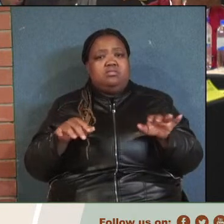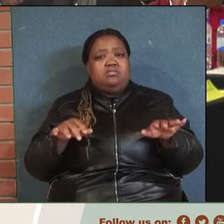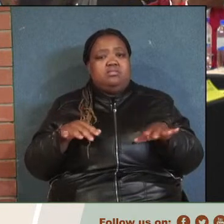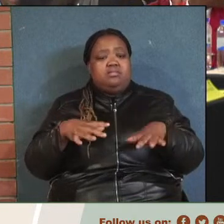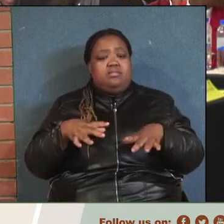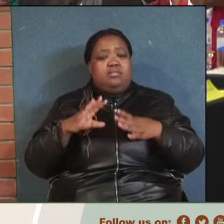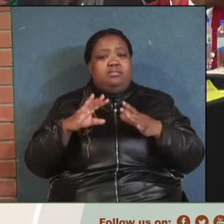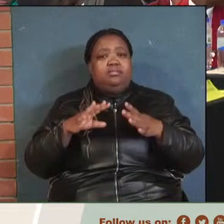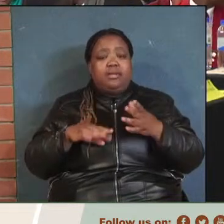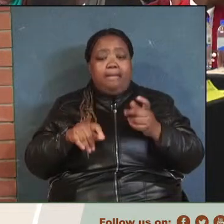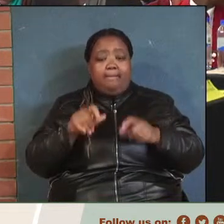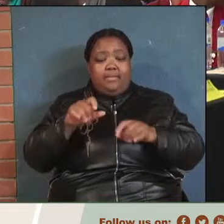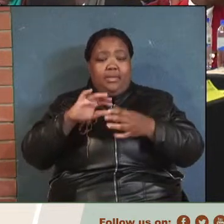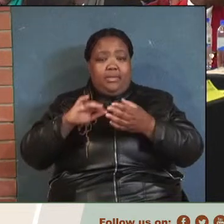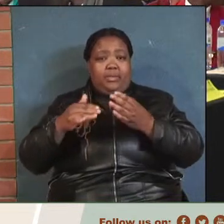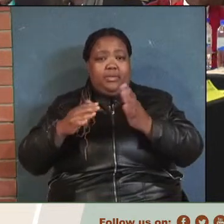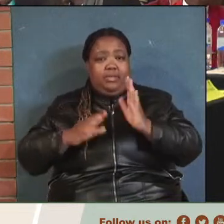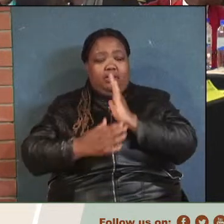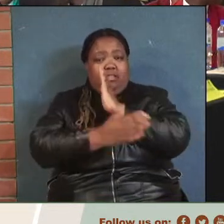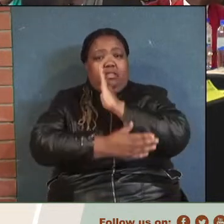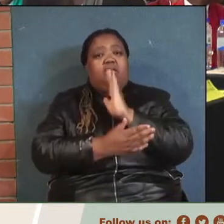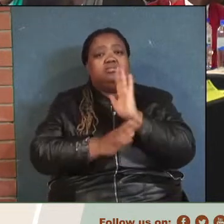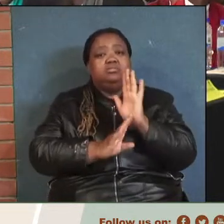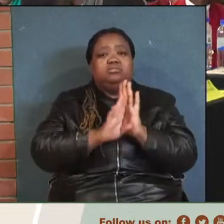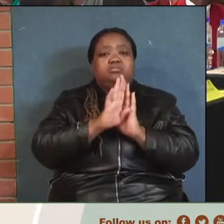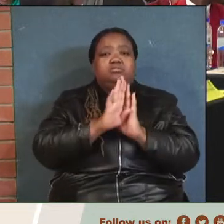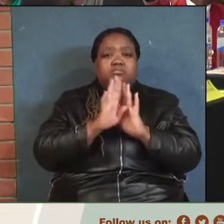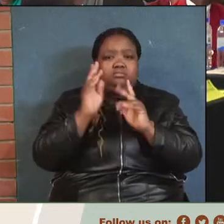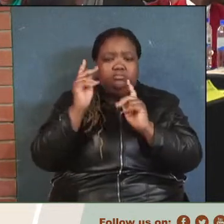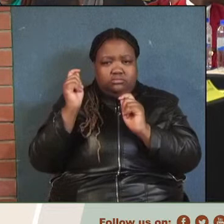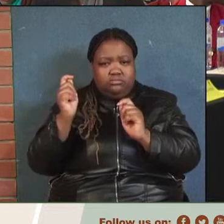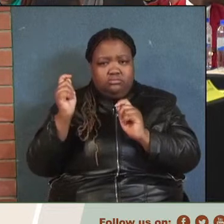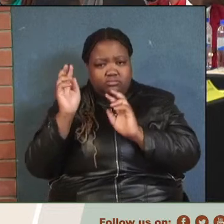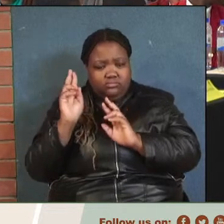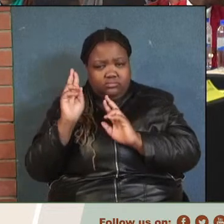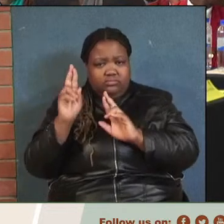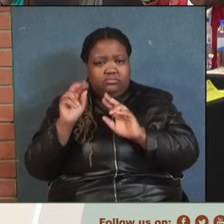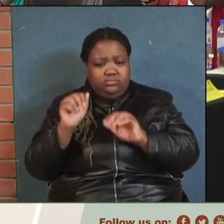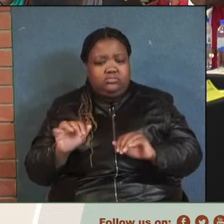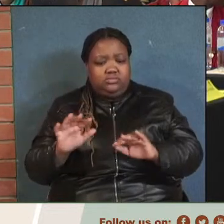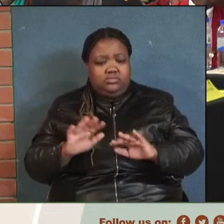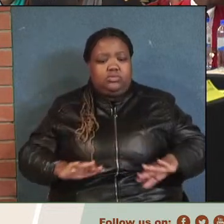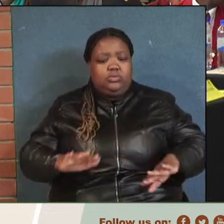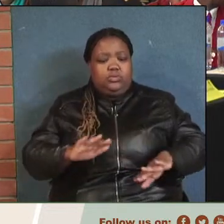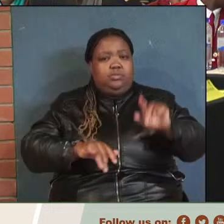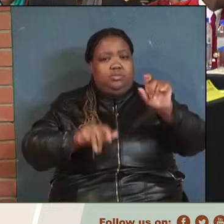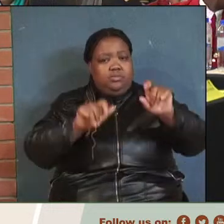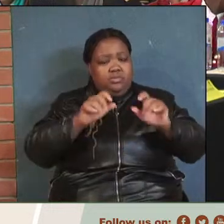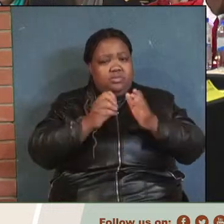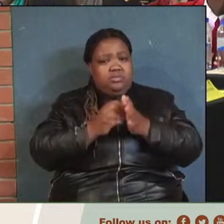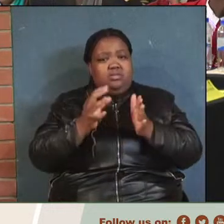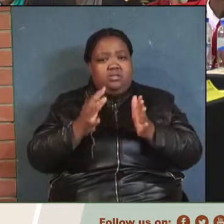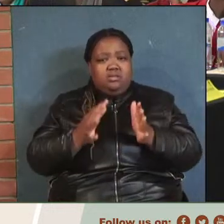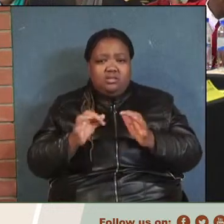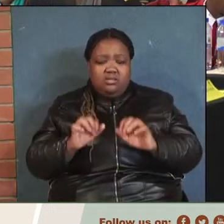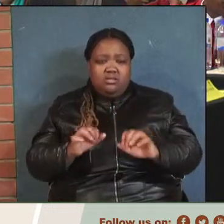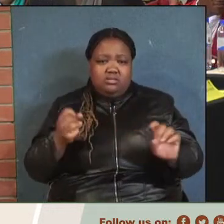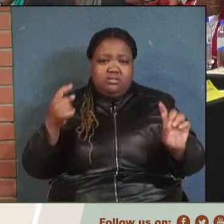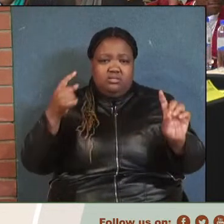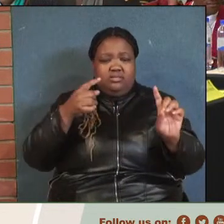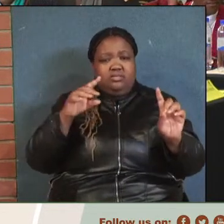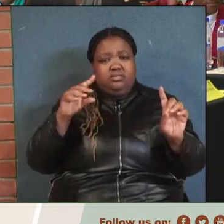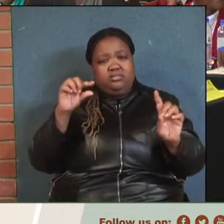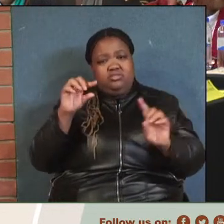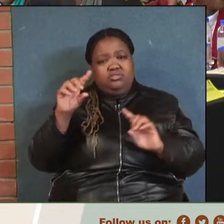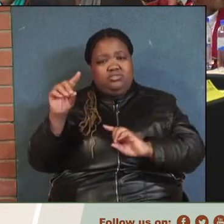develop our country, with the motive of improving the quality of life of each and every citizen, particularly our learners. The mission statement of GDE